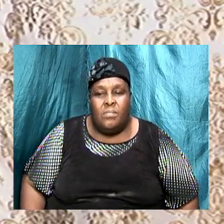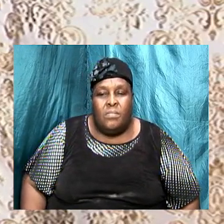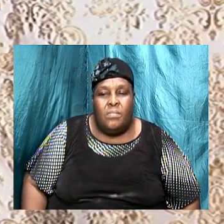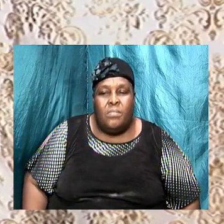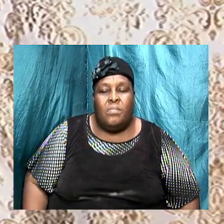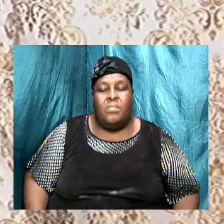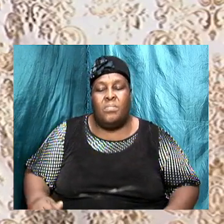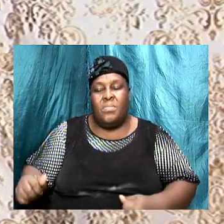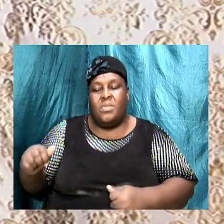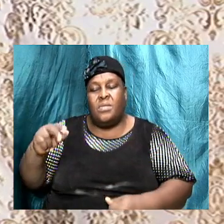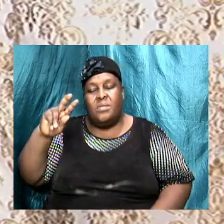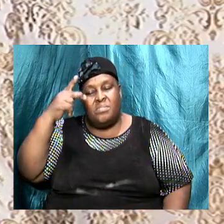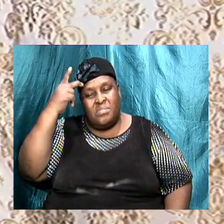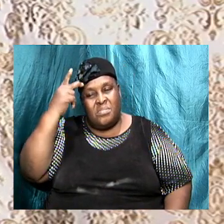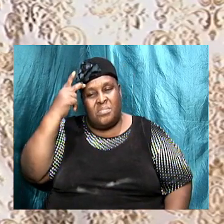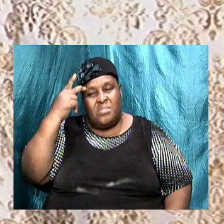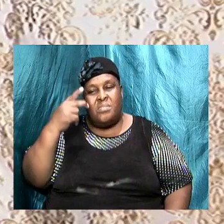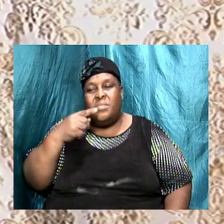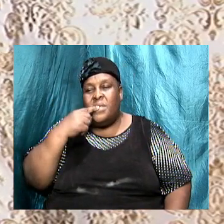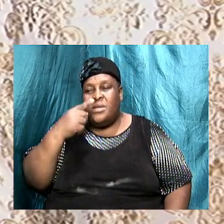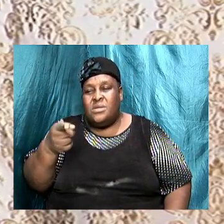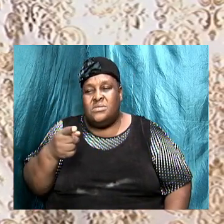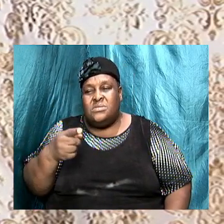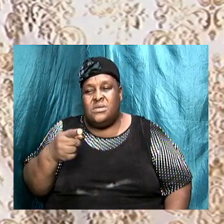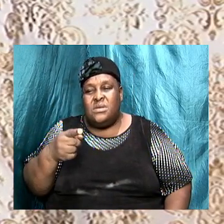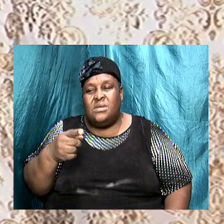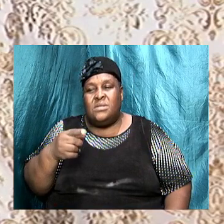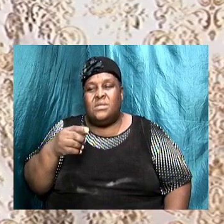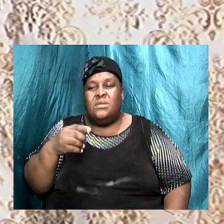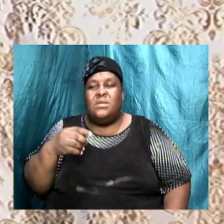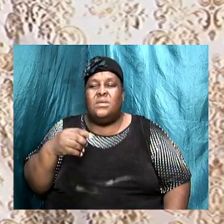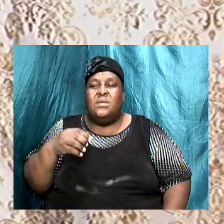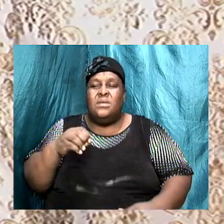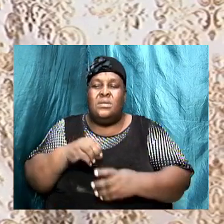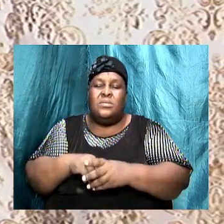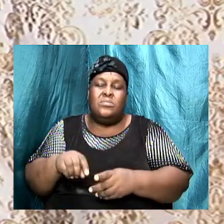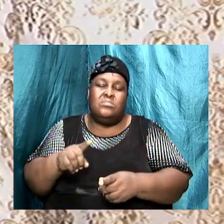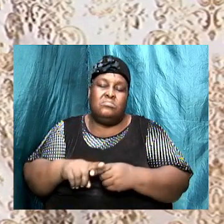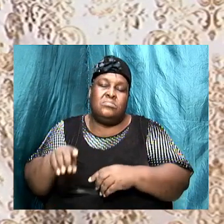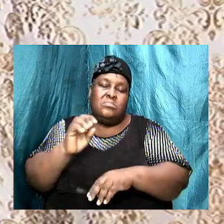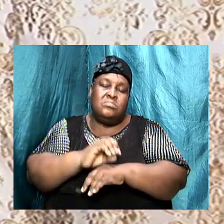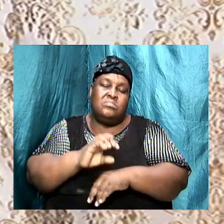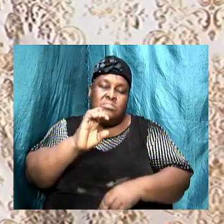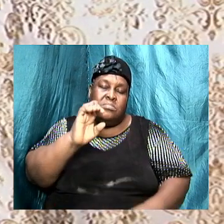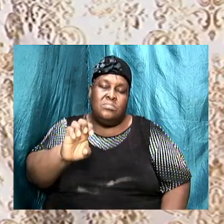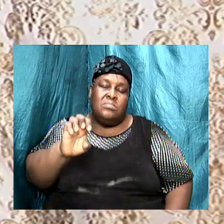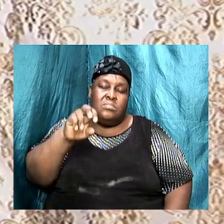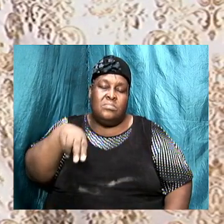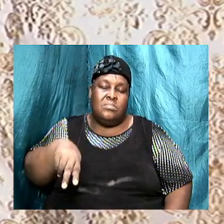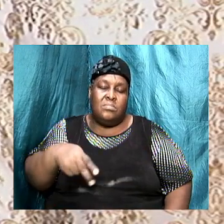The Apostle Paul made it clear in the epistle to the Ephesians.